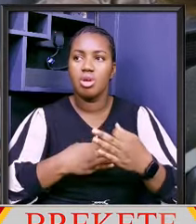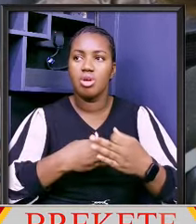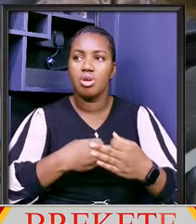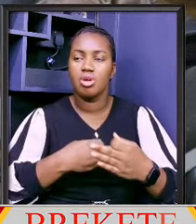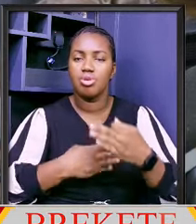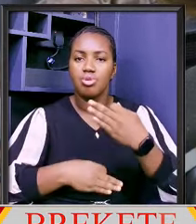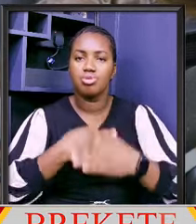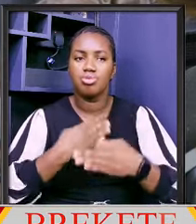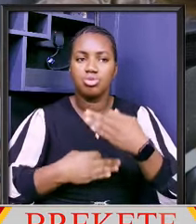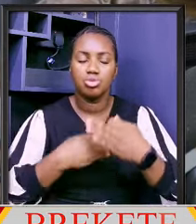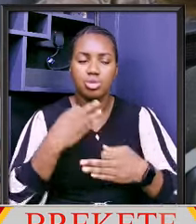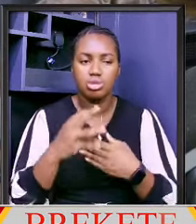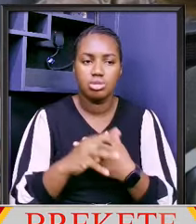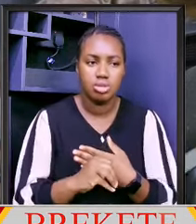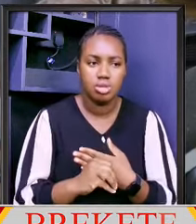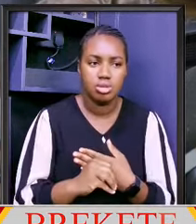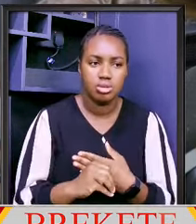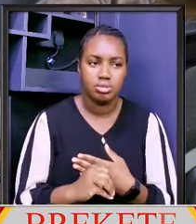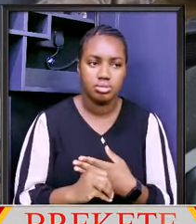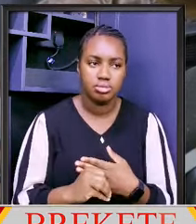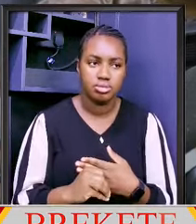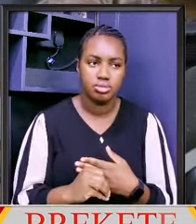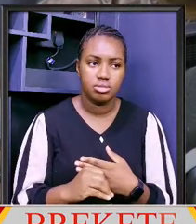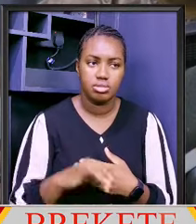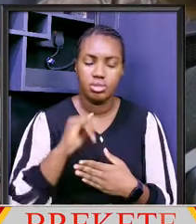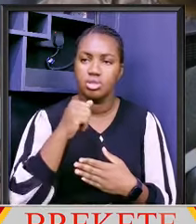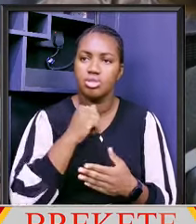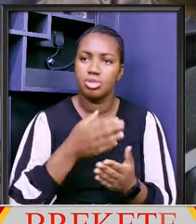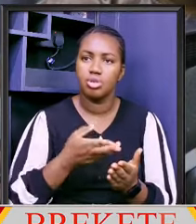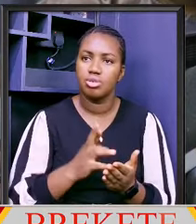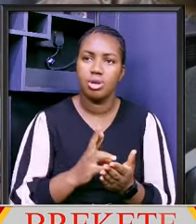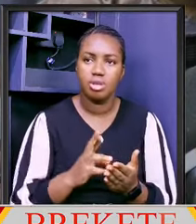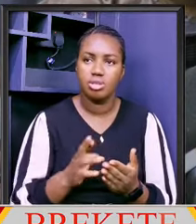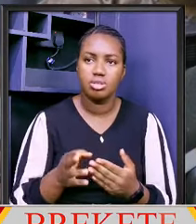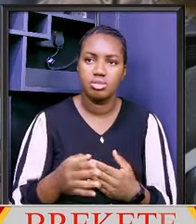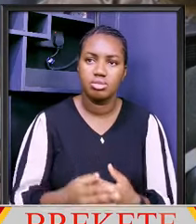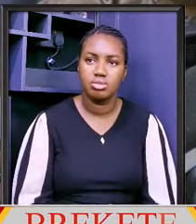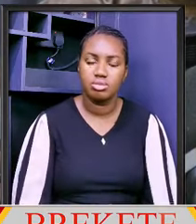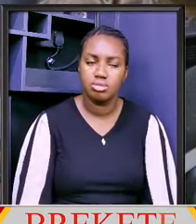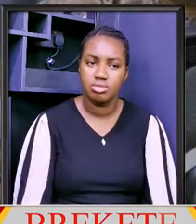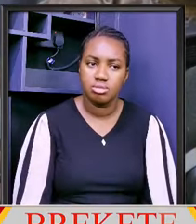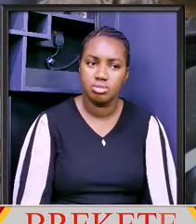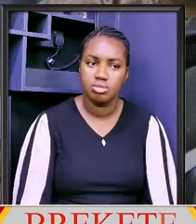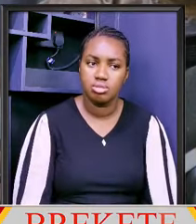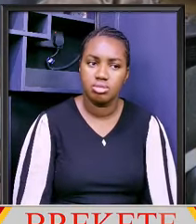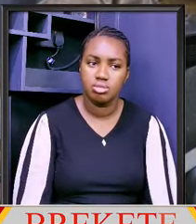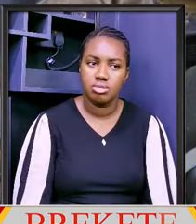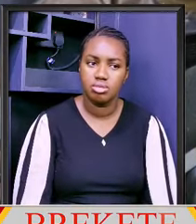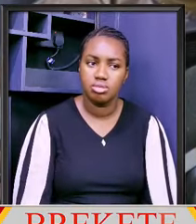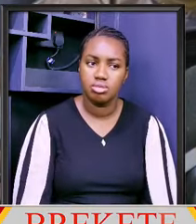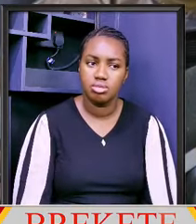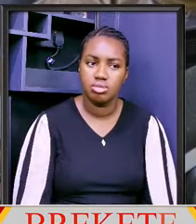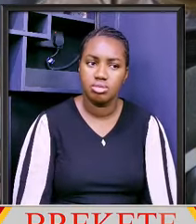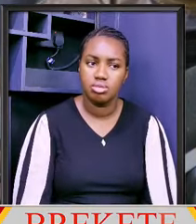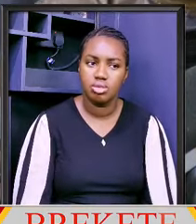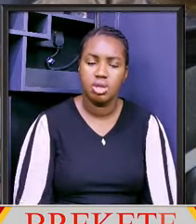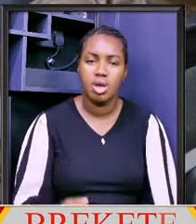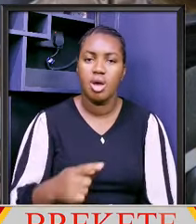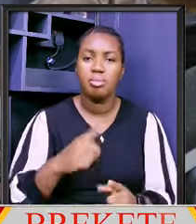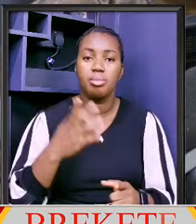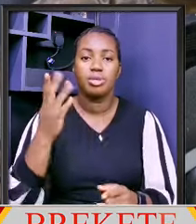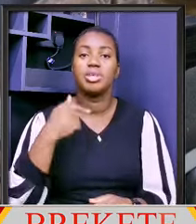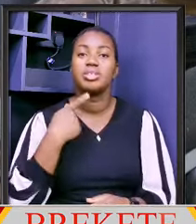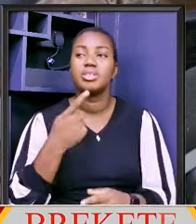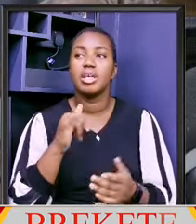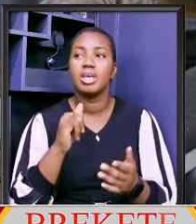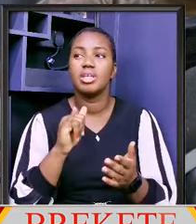judgment? No. The judgment is not right at all. You need to direct your director that this case is before the court. But they say they are not